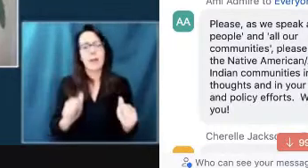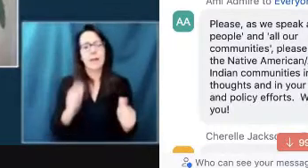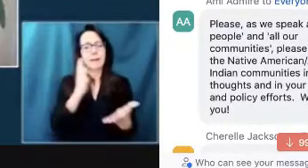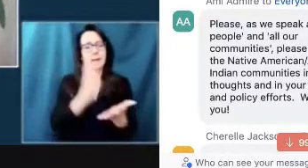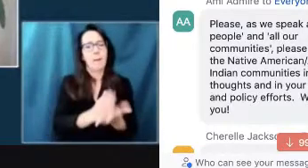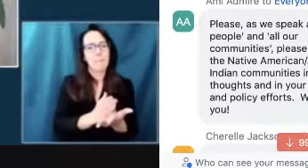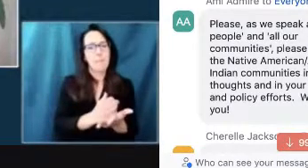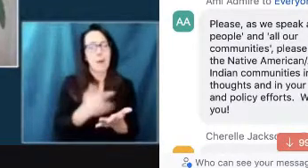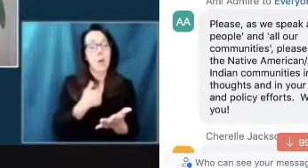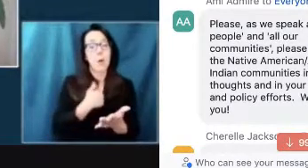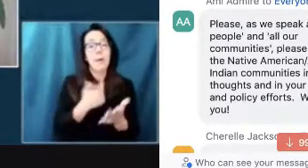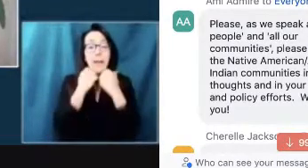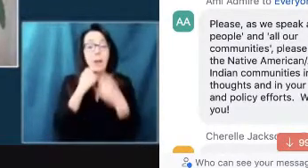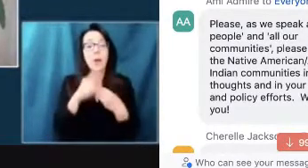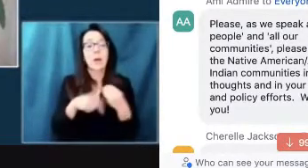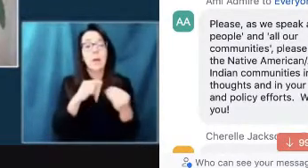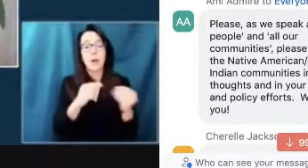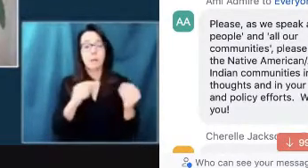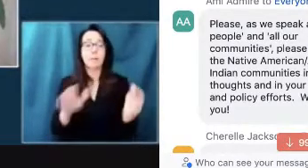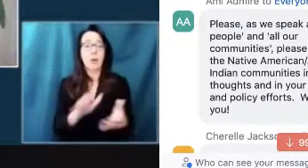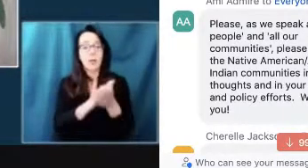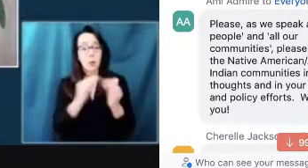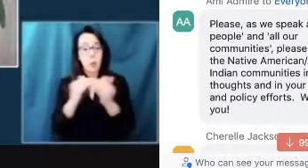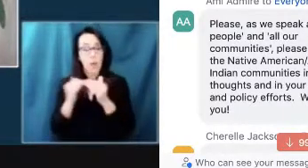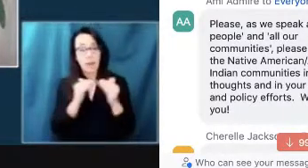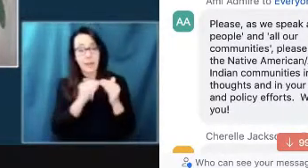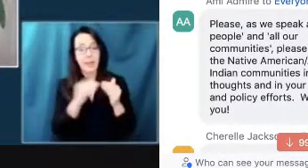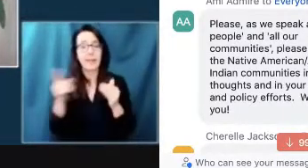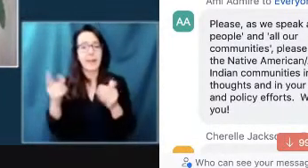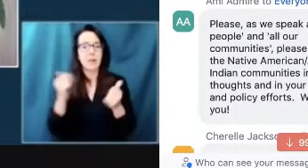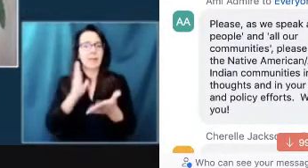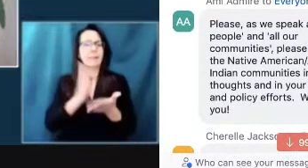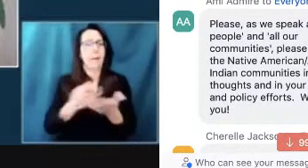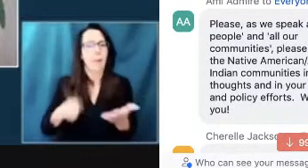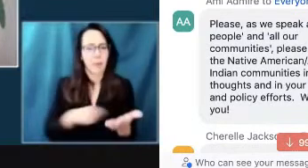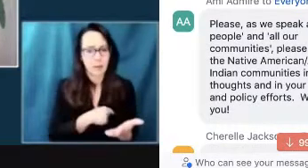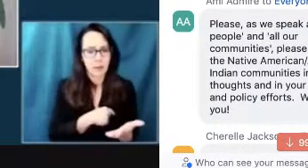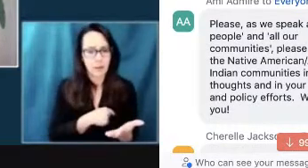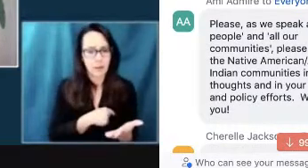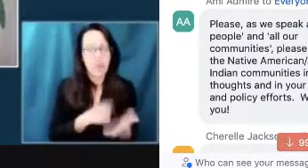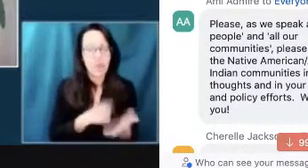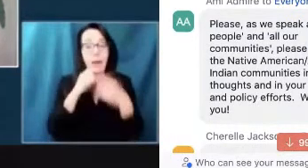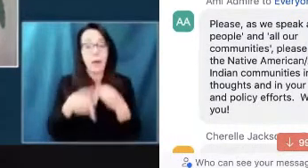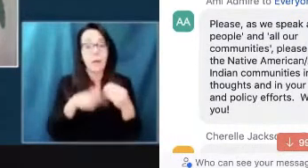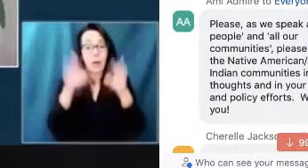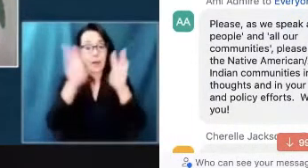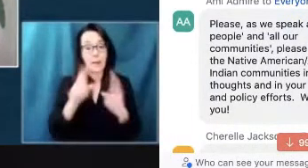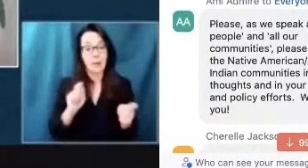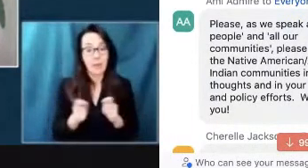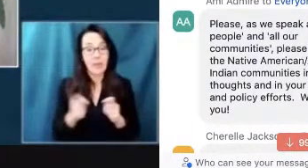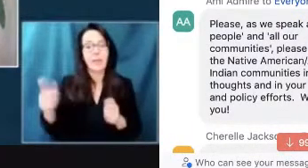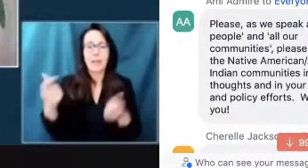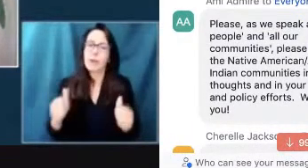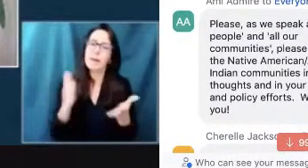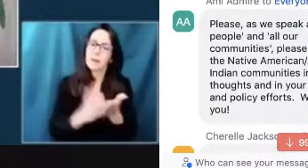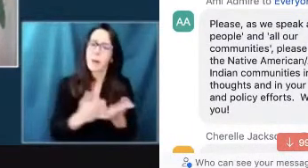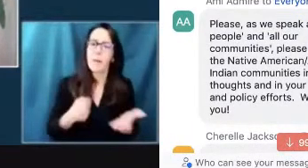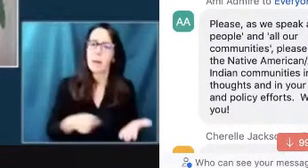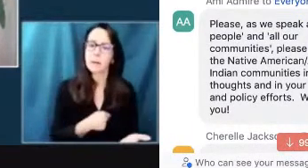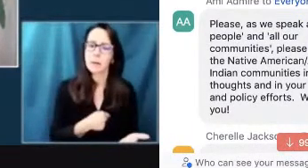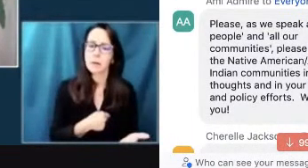When we care about marriage equality, extremists try to stop us. When we care about climate change, extremists try to stop